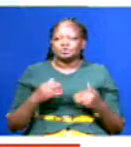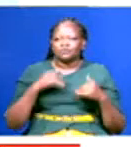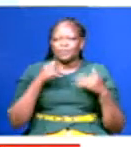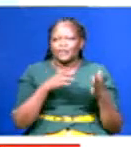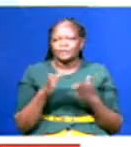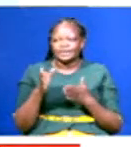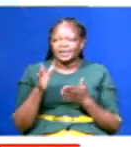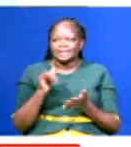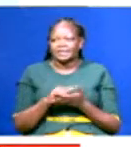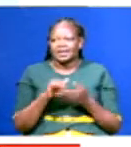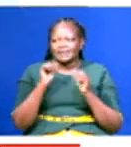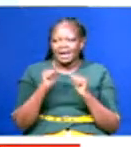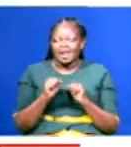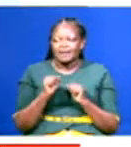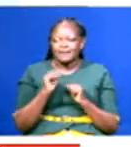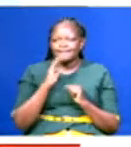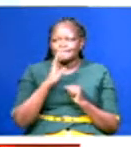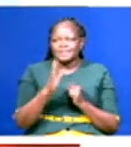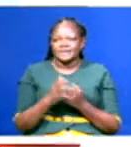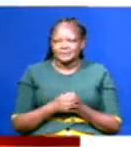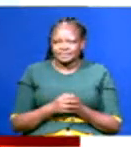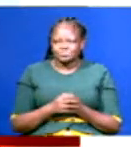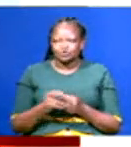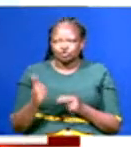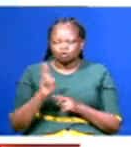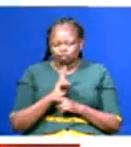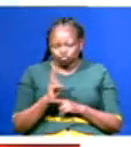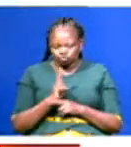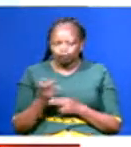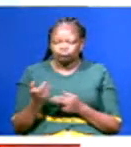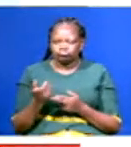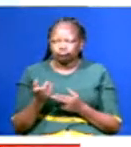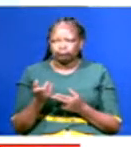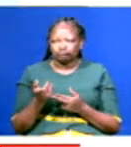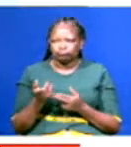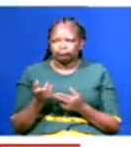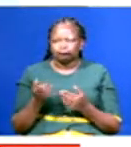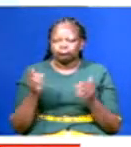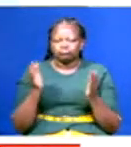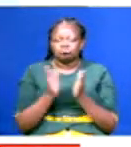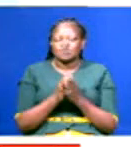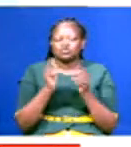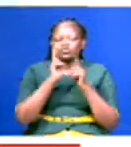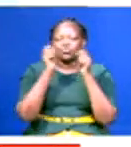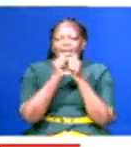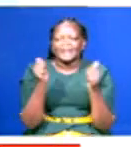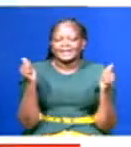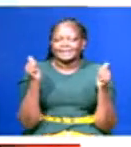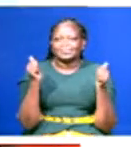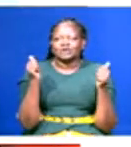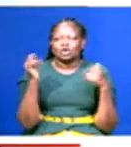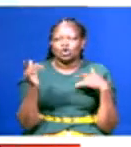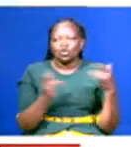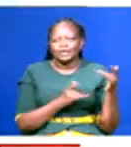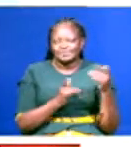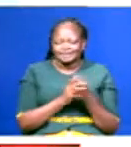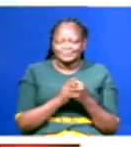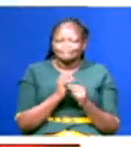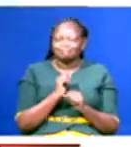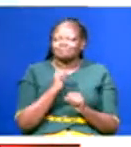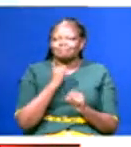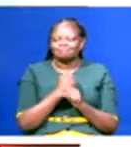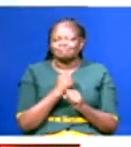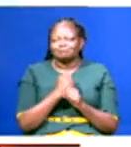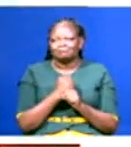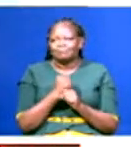that can be we can arbitrage or take full advantage of just looking at the performance of VAT and